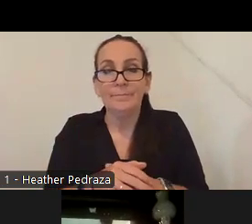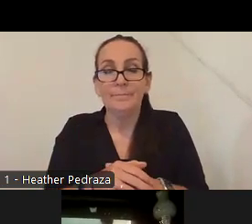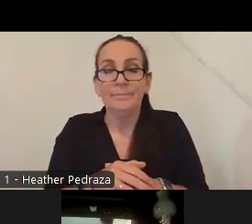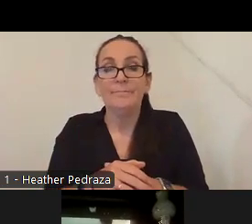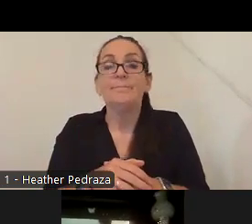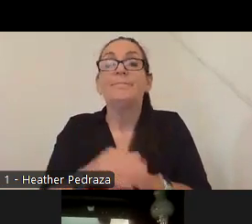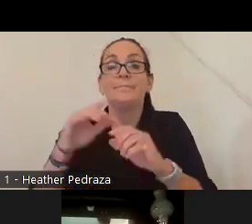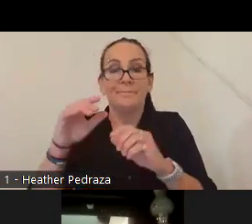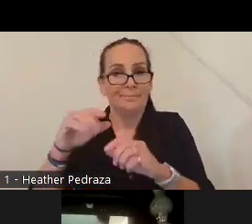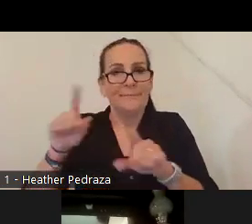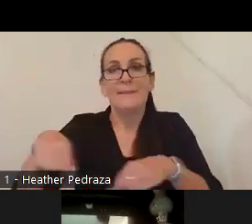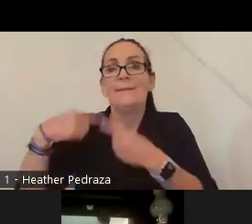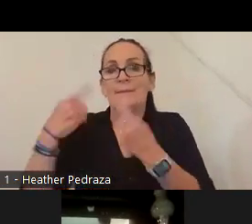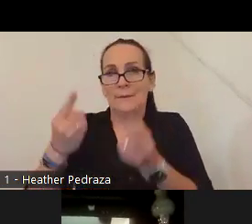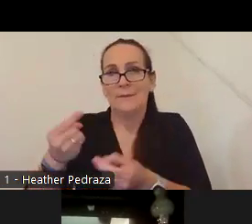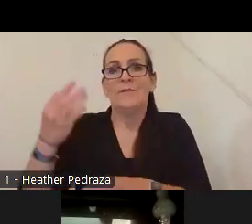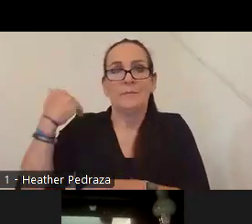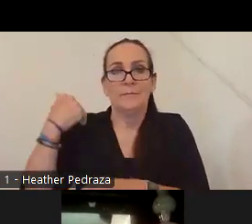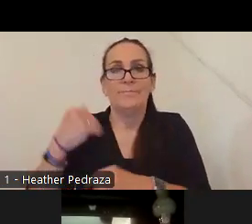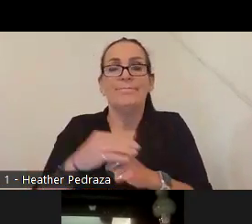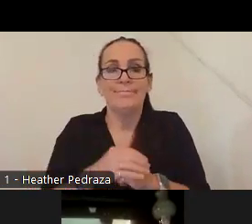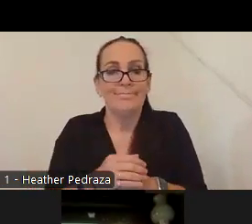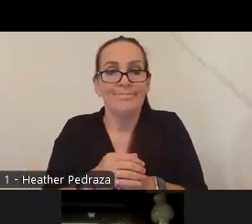been. Next slide.